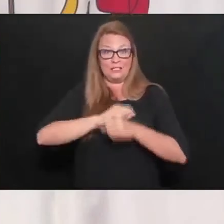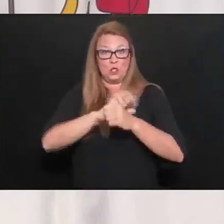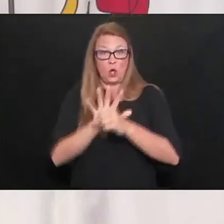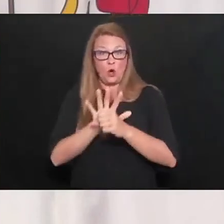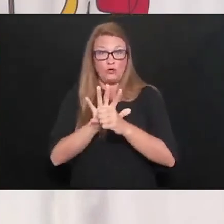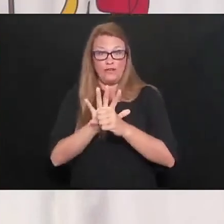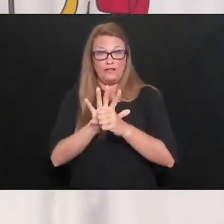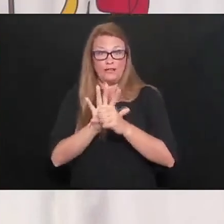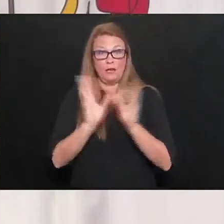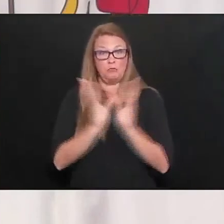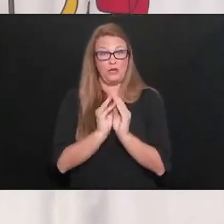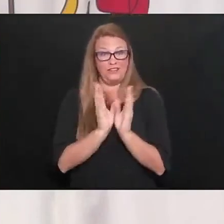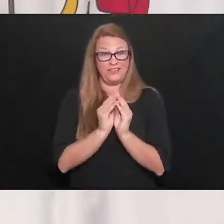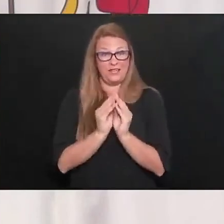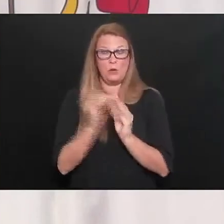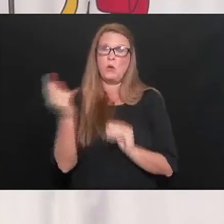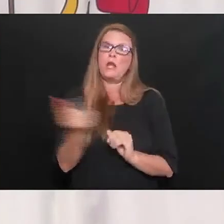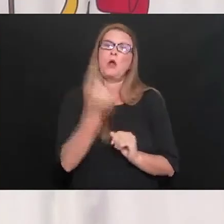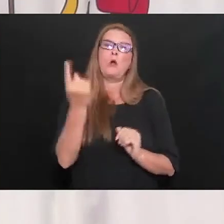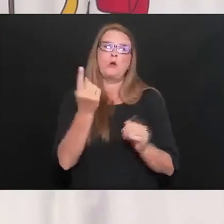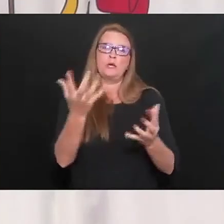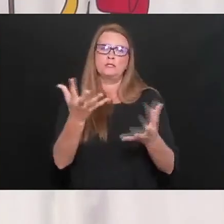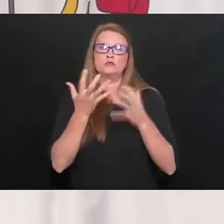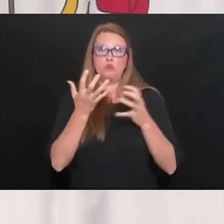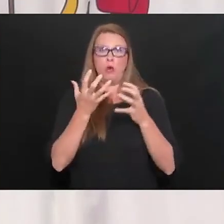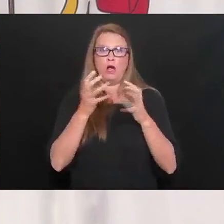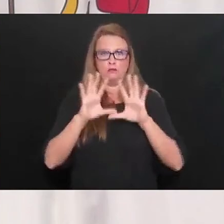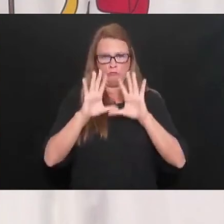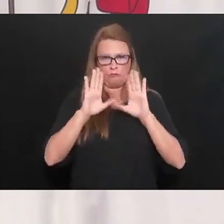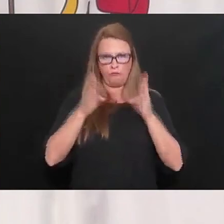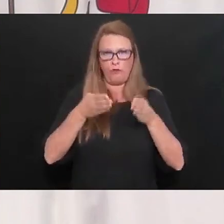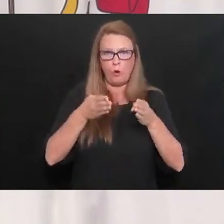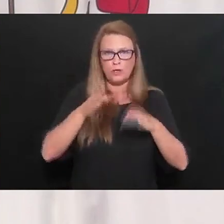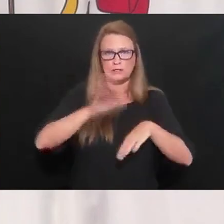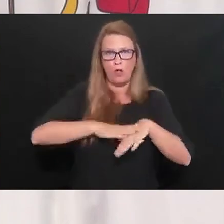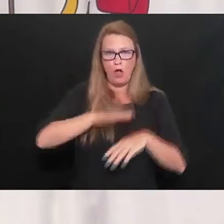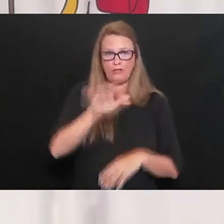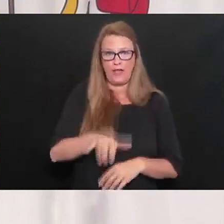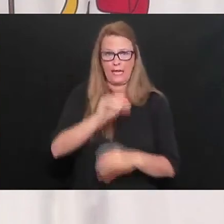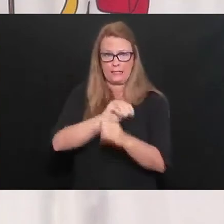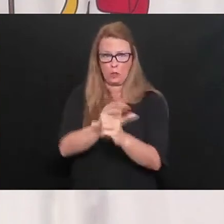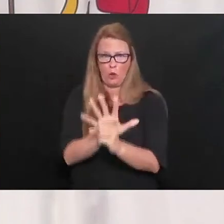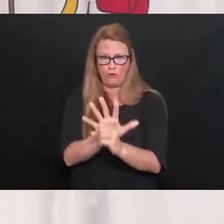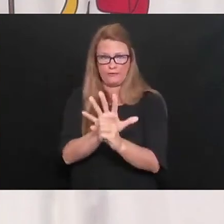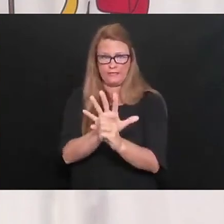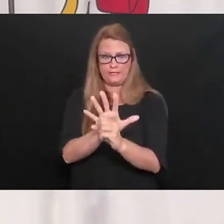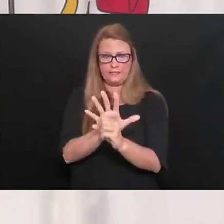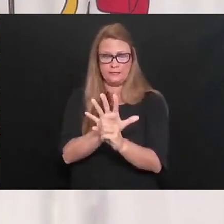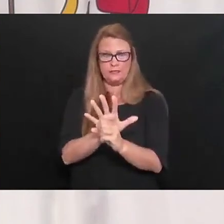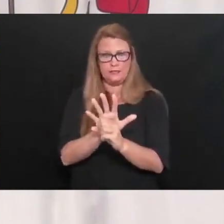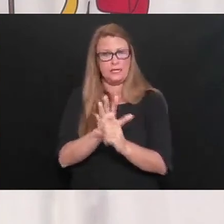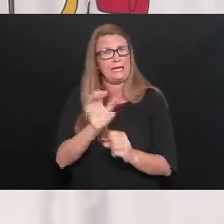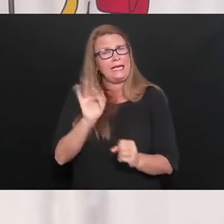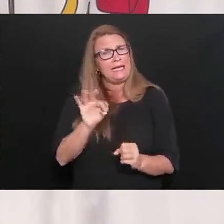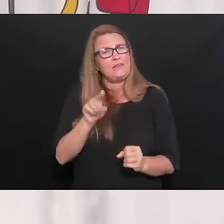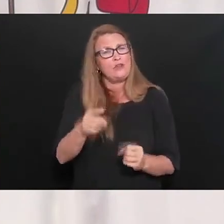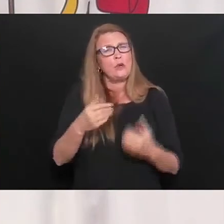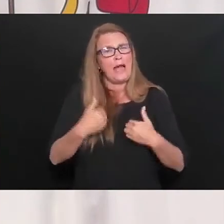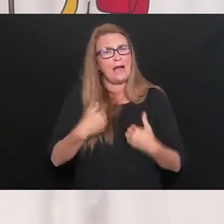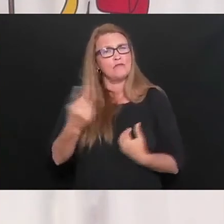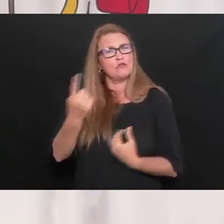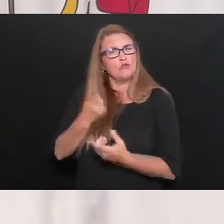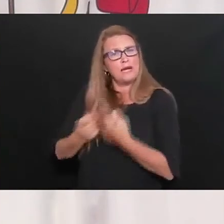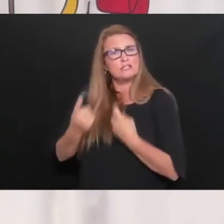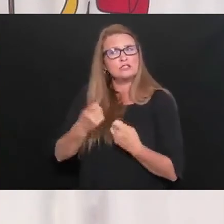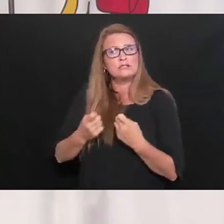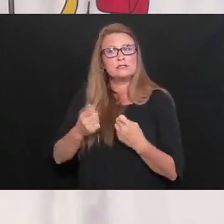briefing, and we always want it really to center around that in itself, but if you have a question,